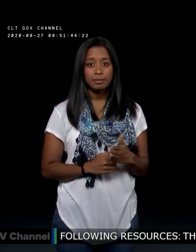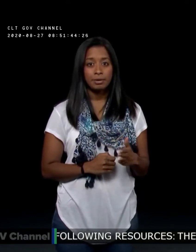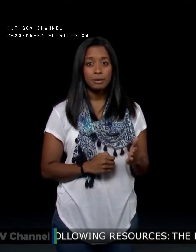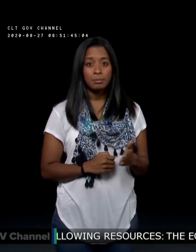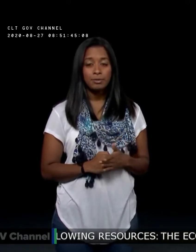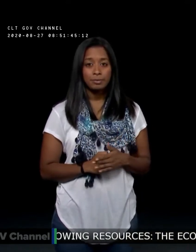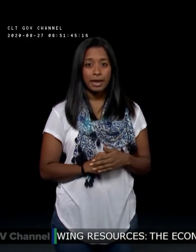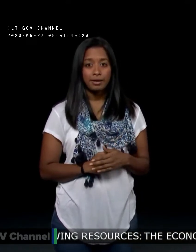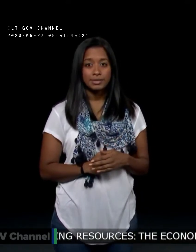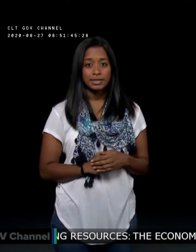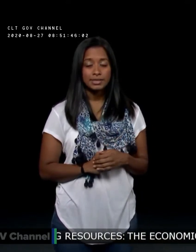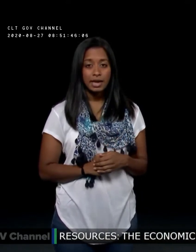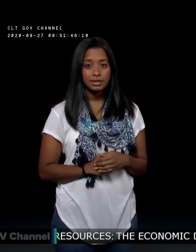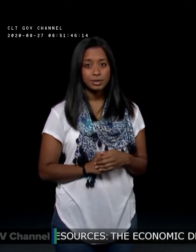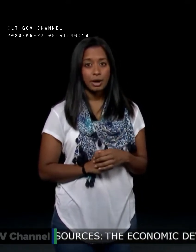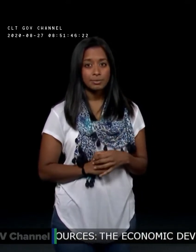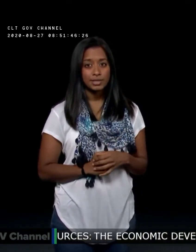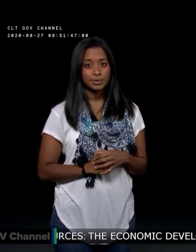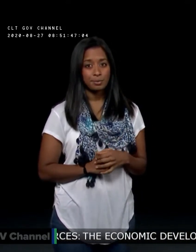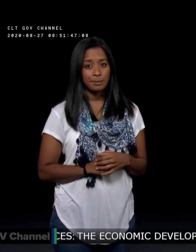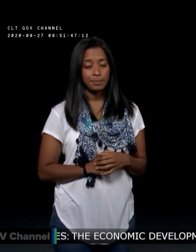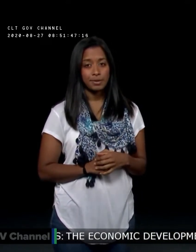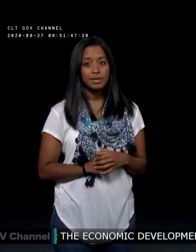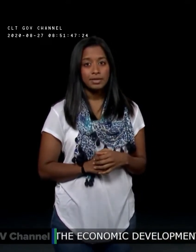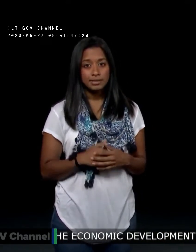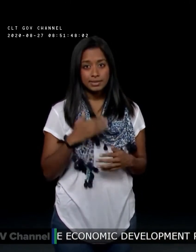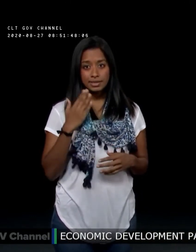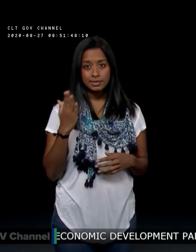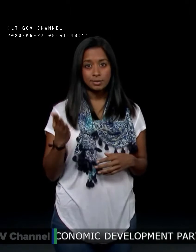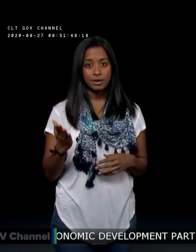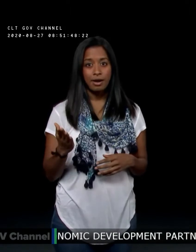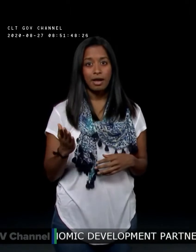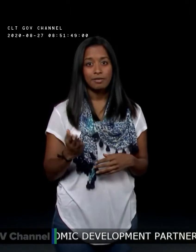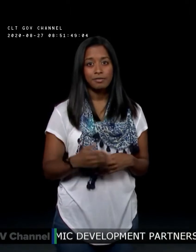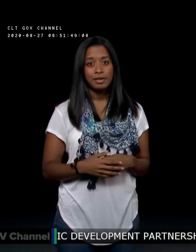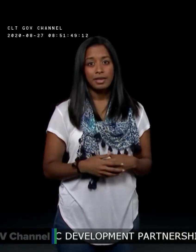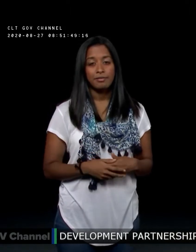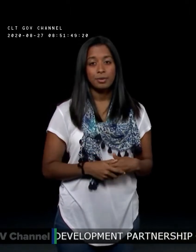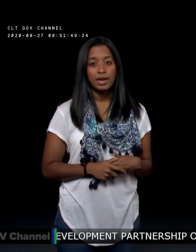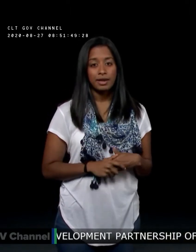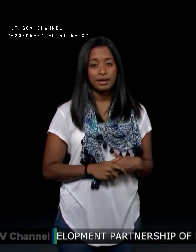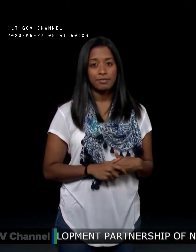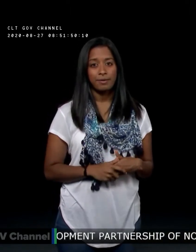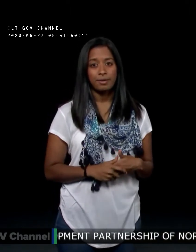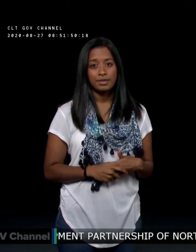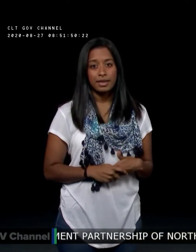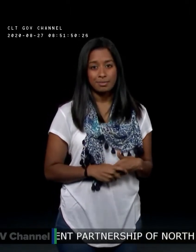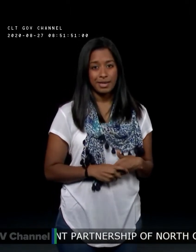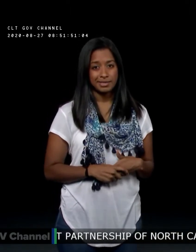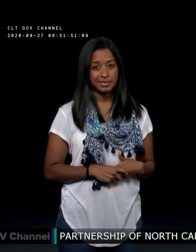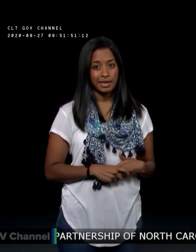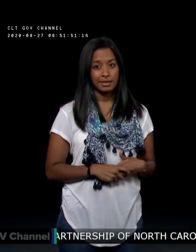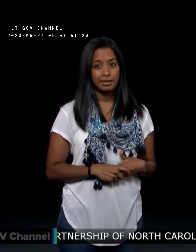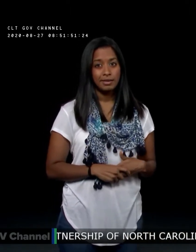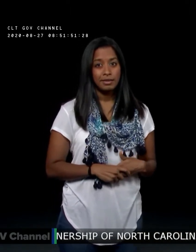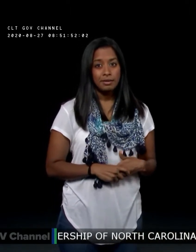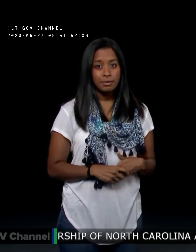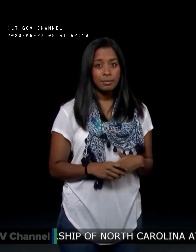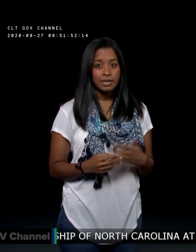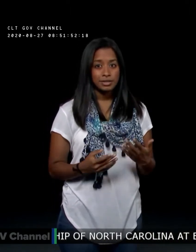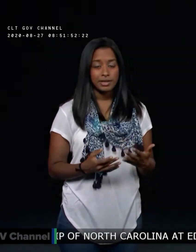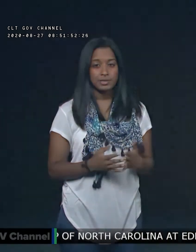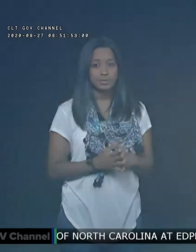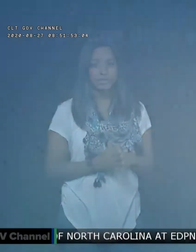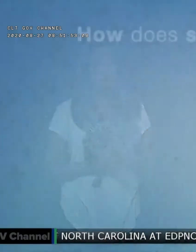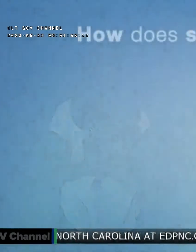quickly when we move around and touch objects or people, sneeze, or cough. If we're not careful, they can make us sick.